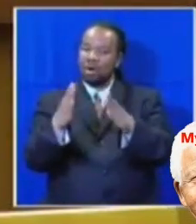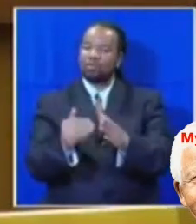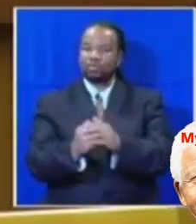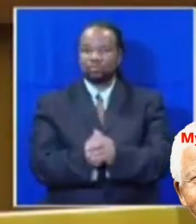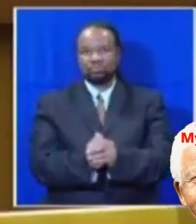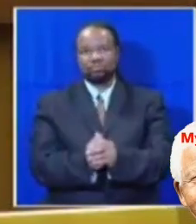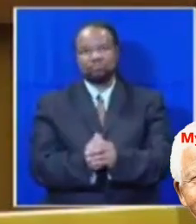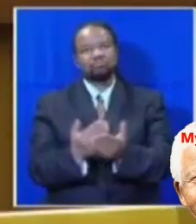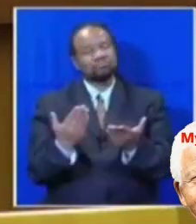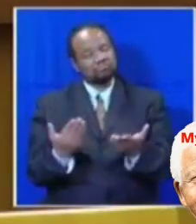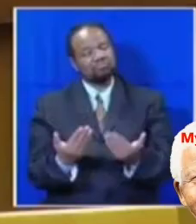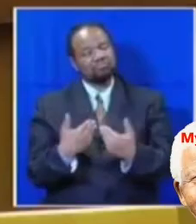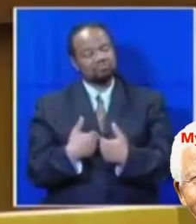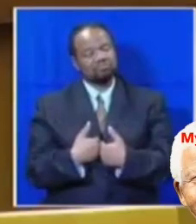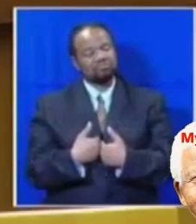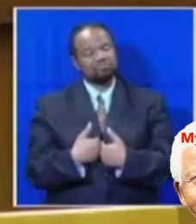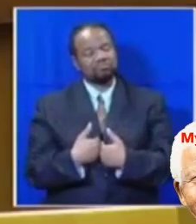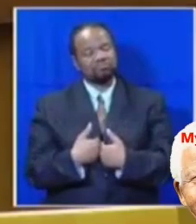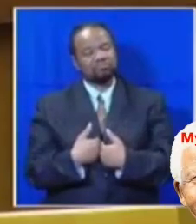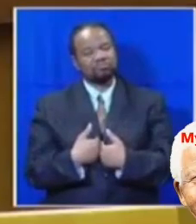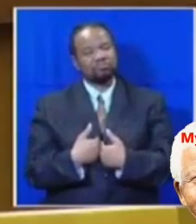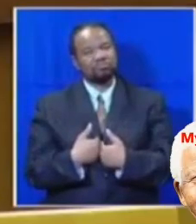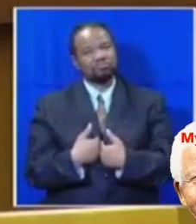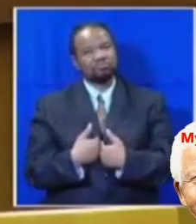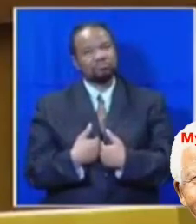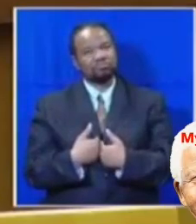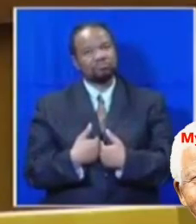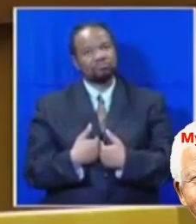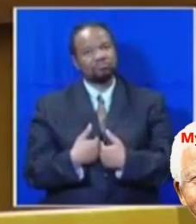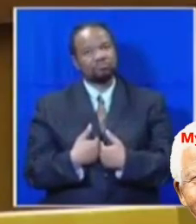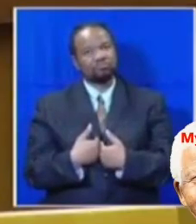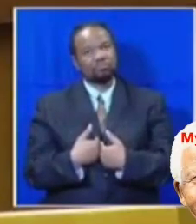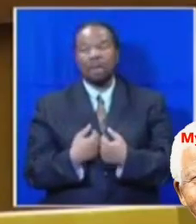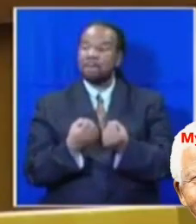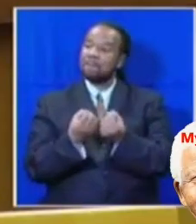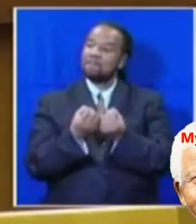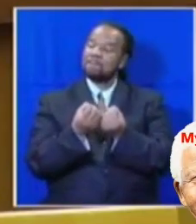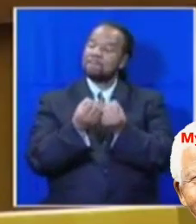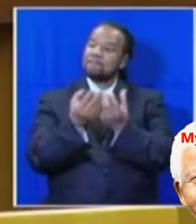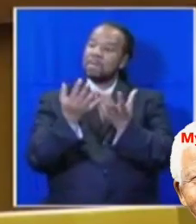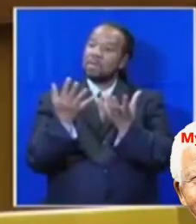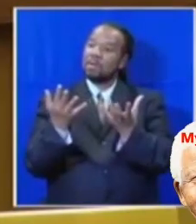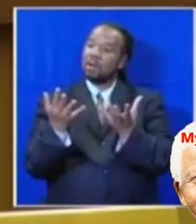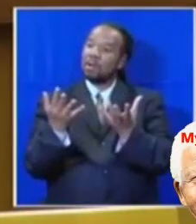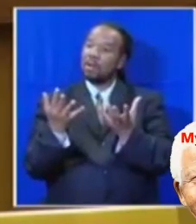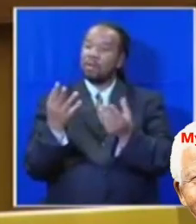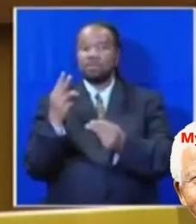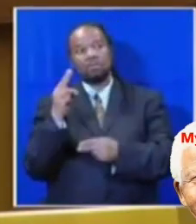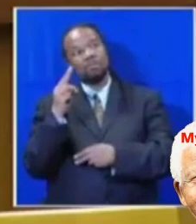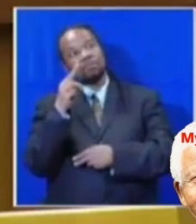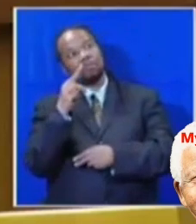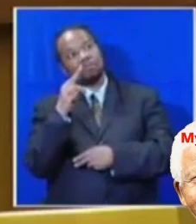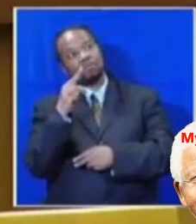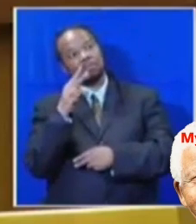I am sure that many of our people sitting at home are getting tired of